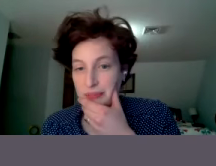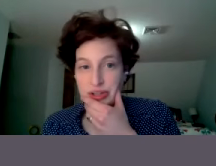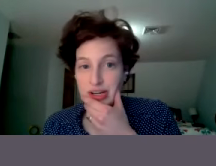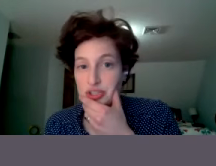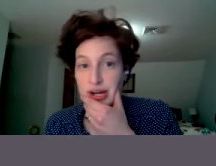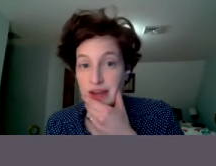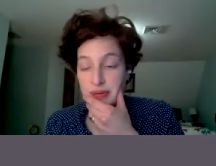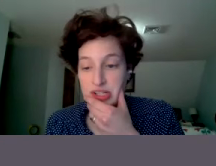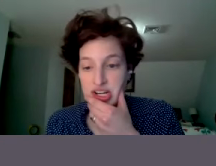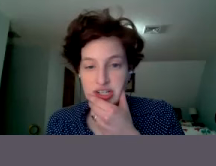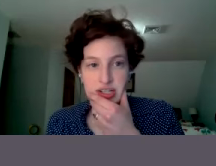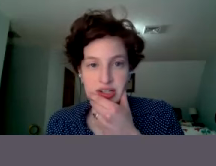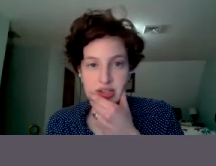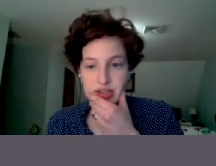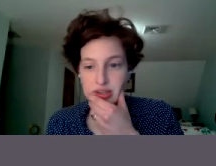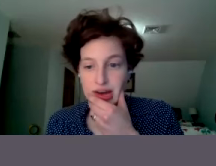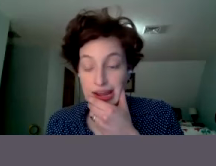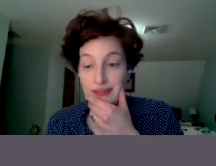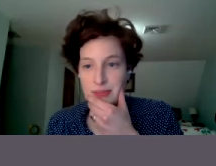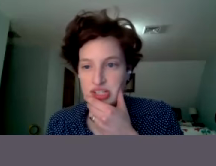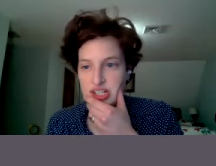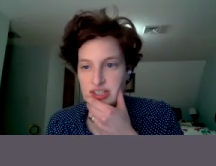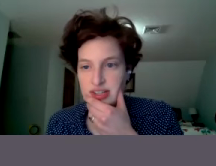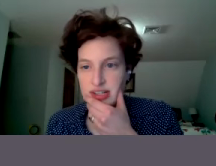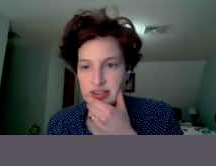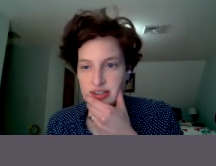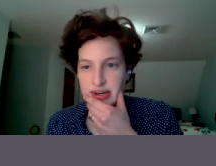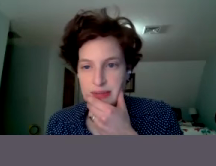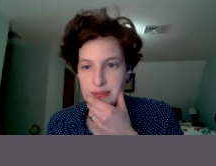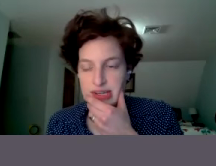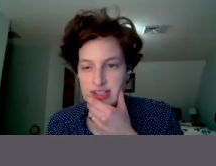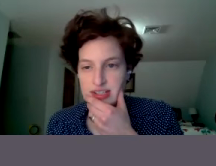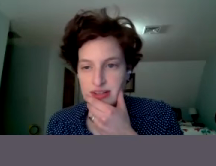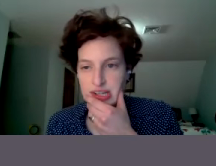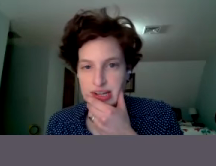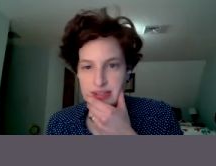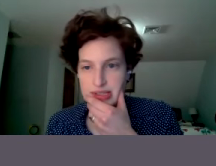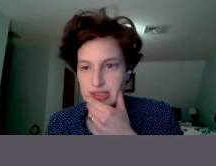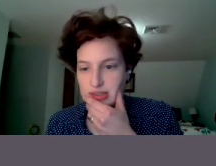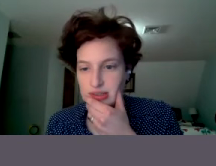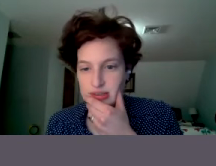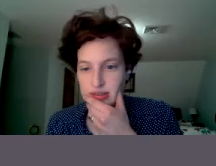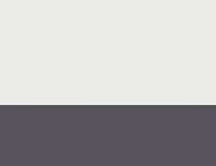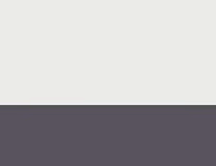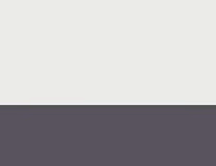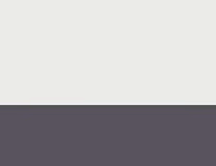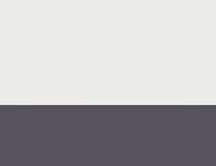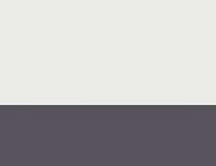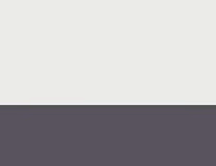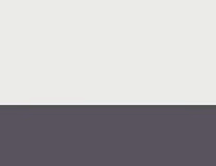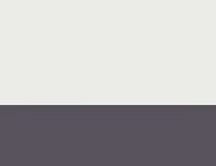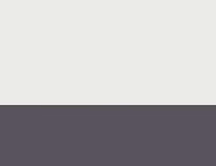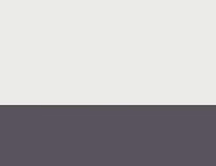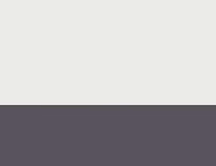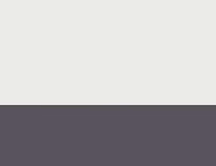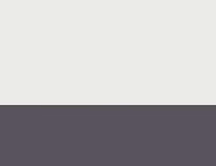I'm really not sure. I haven't been changing the settings. The PSAV has been. Hey guys, just so you know,